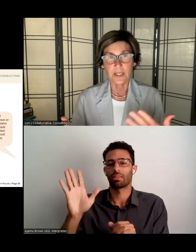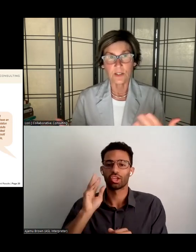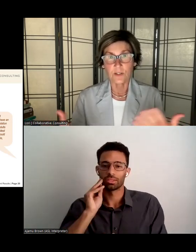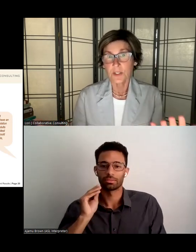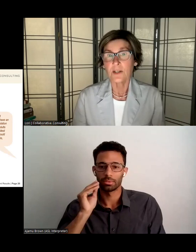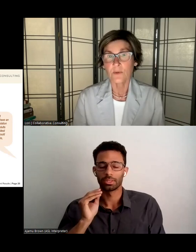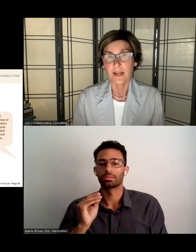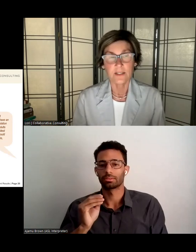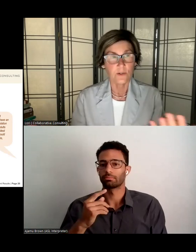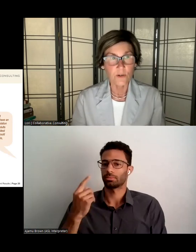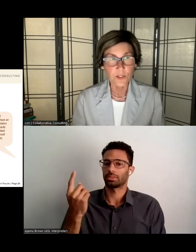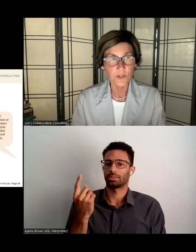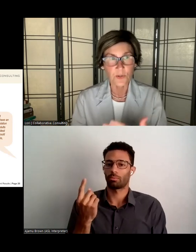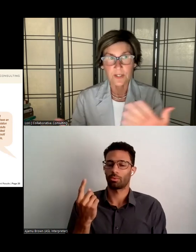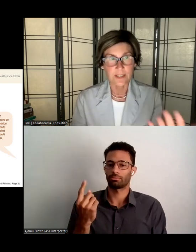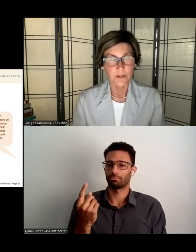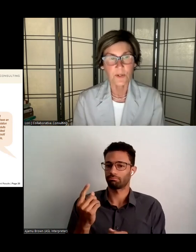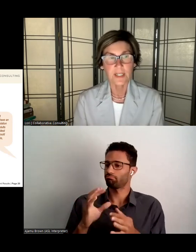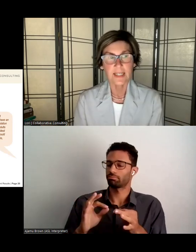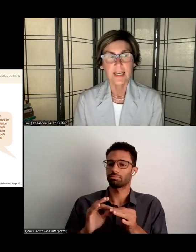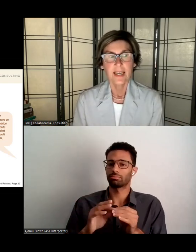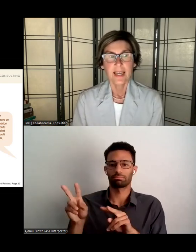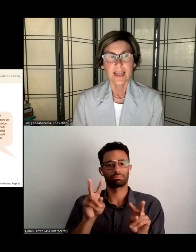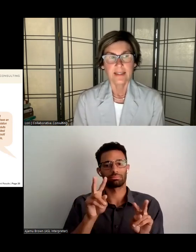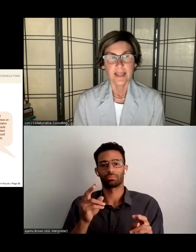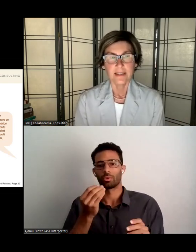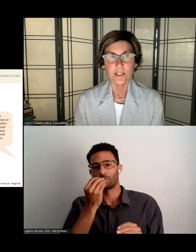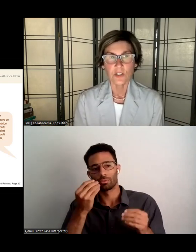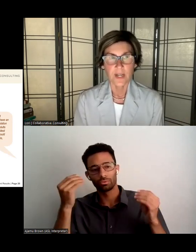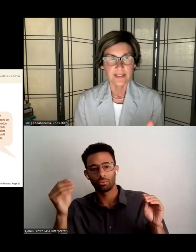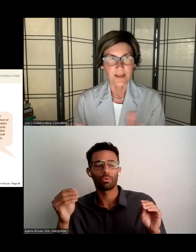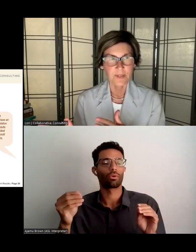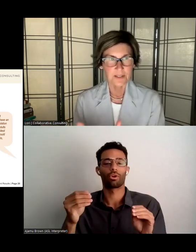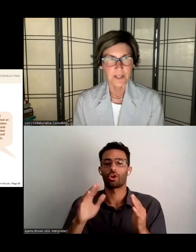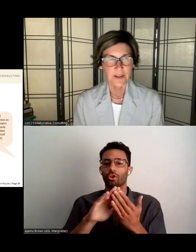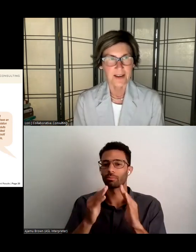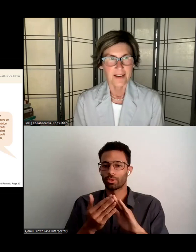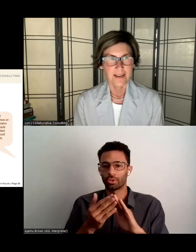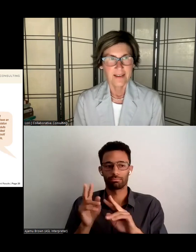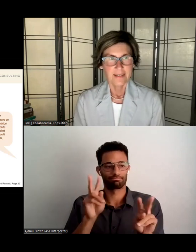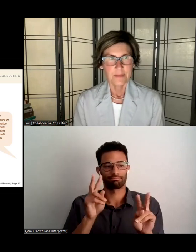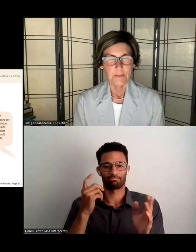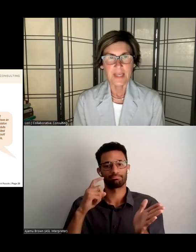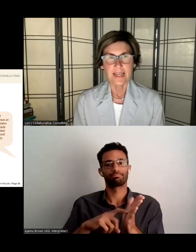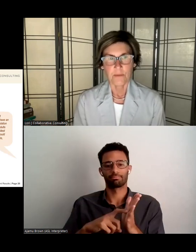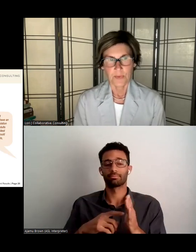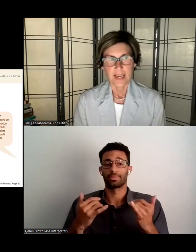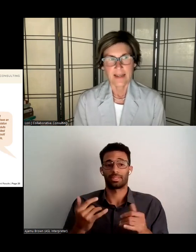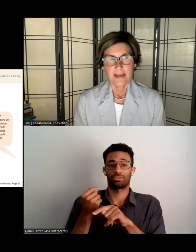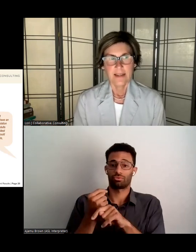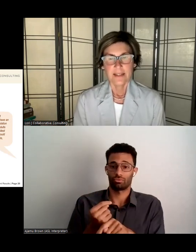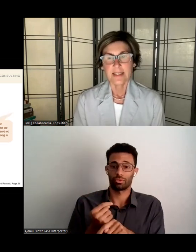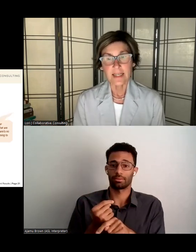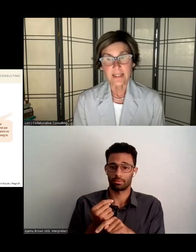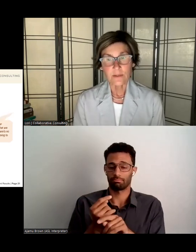about looking around at the grocery store or in the community, and this trend definitely being at